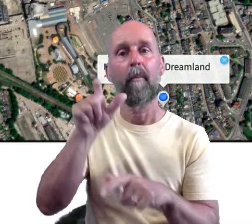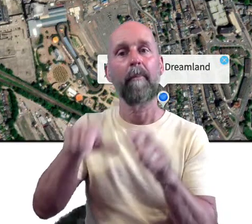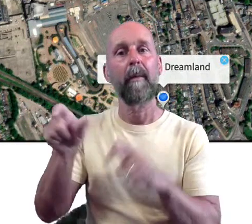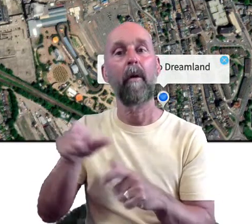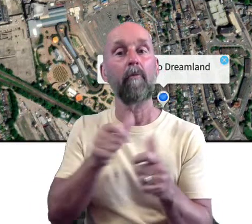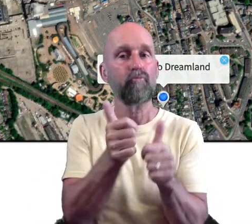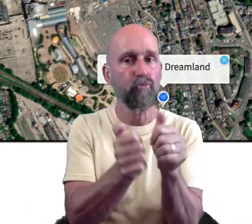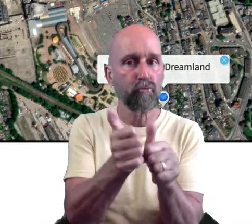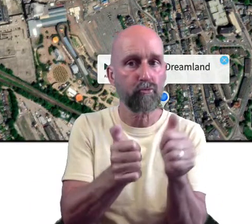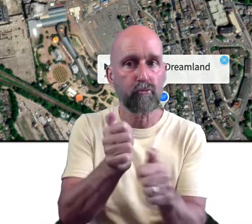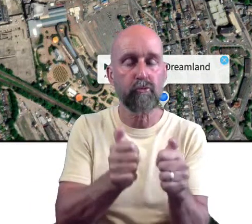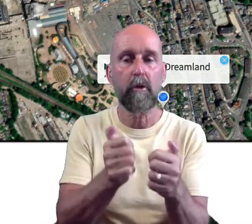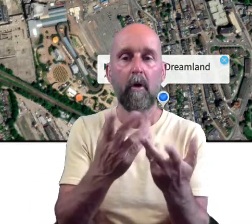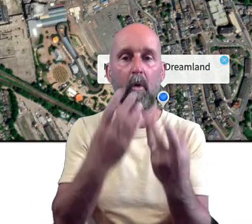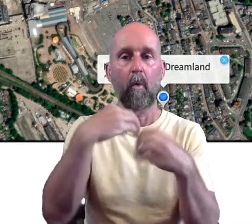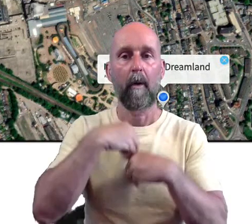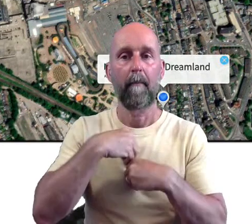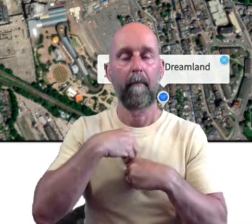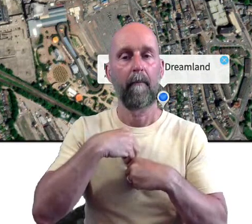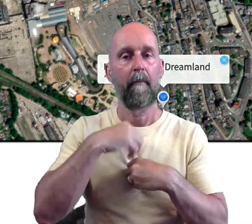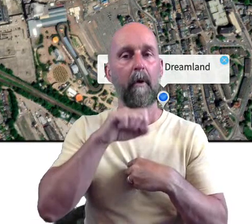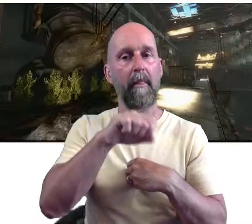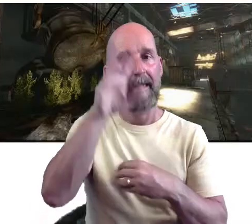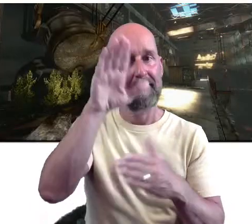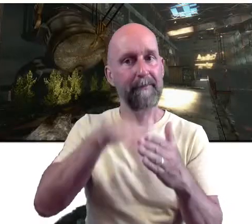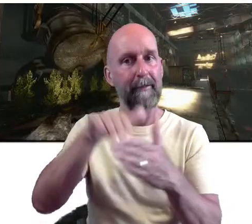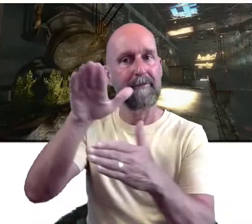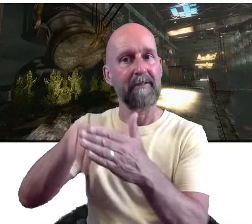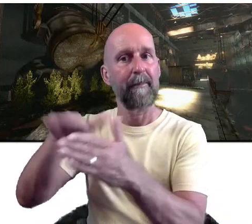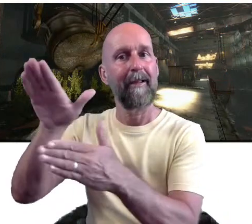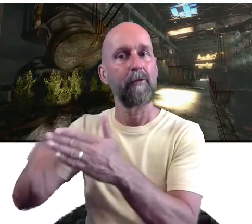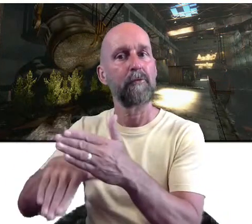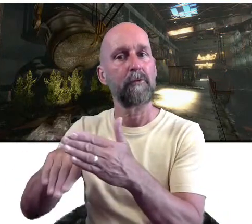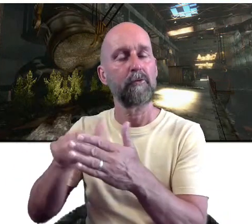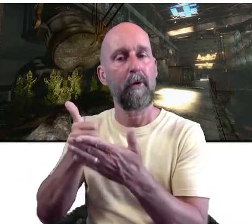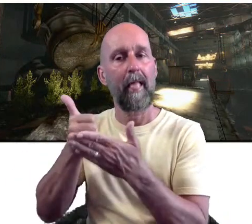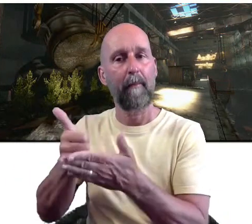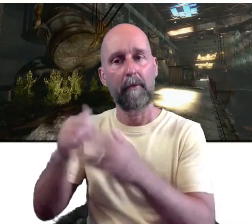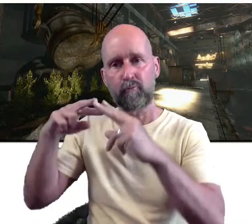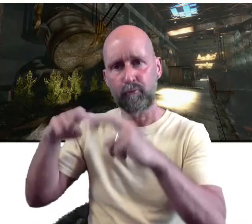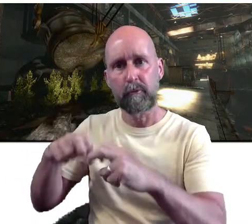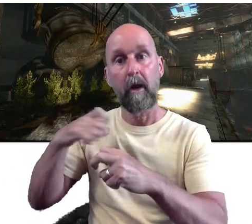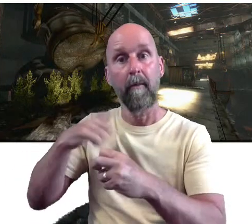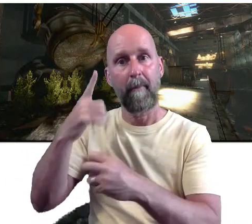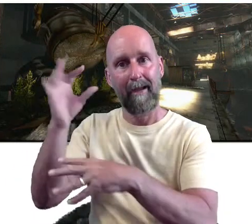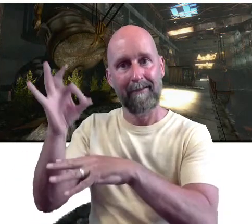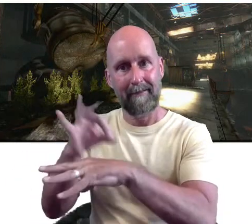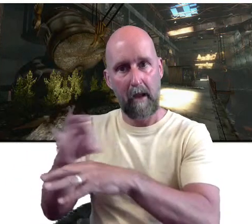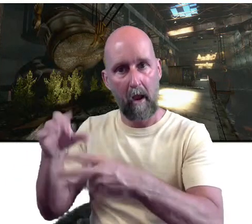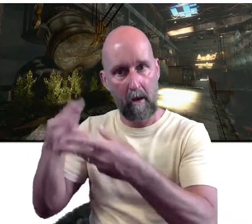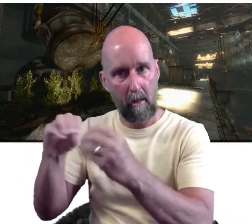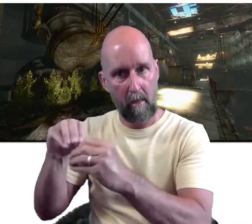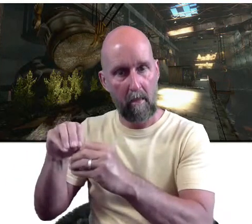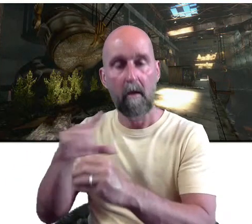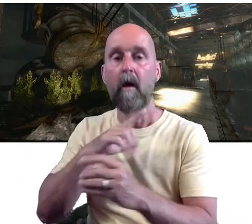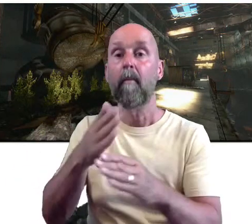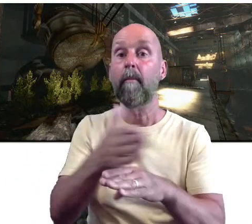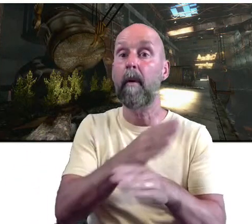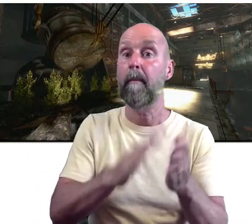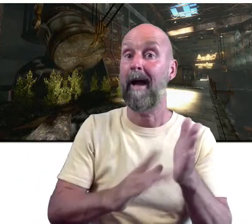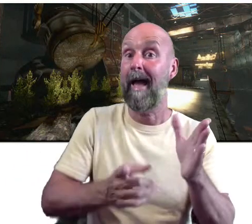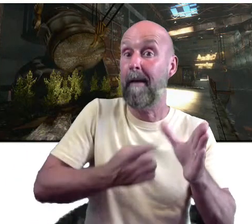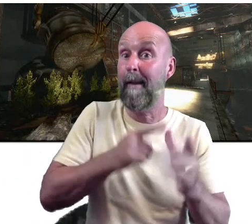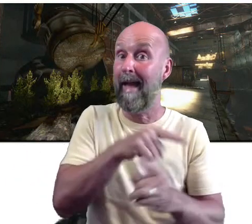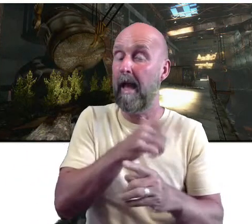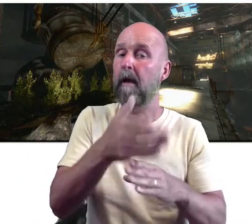and like my own design process. But actually before that, in my MA research, I looked at a specific genre of video games known